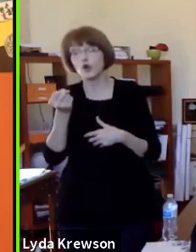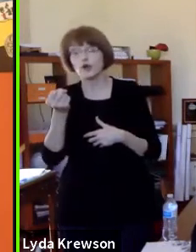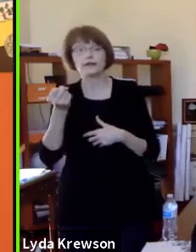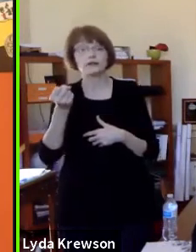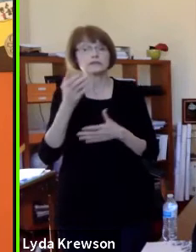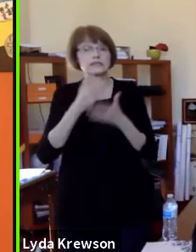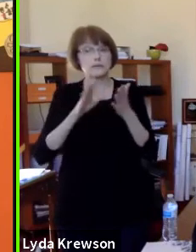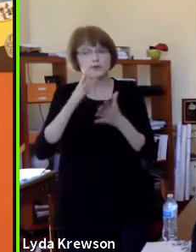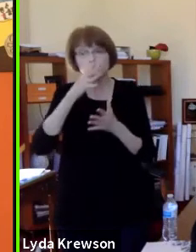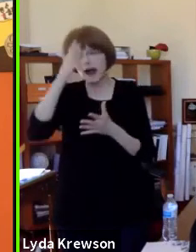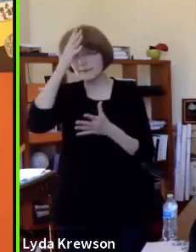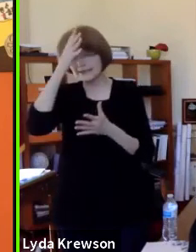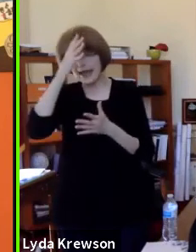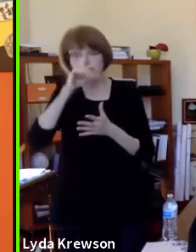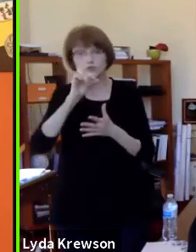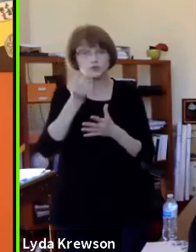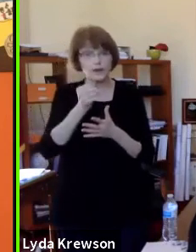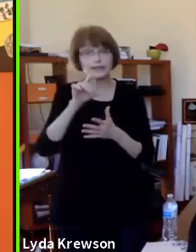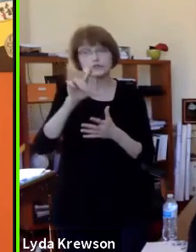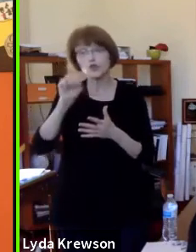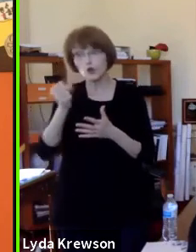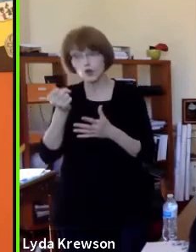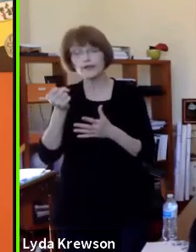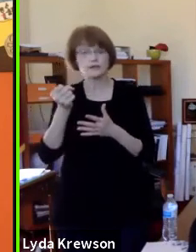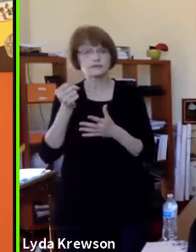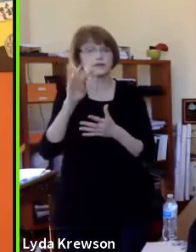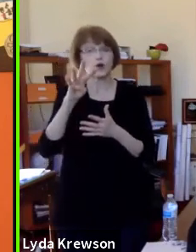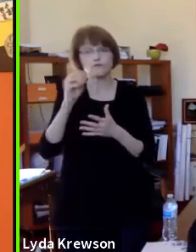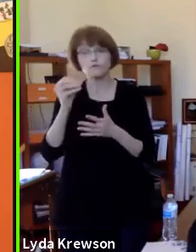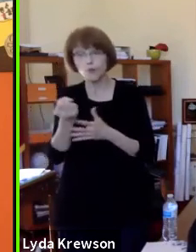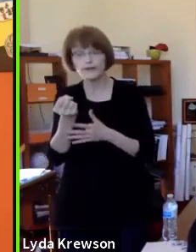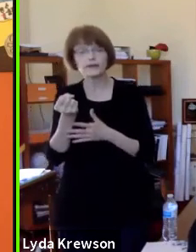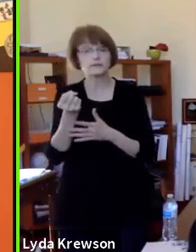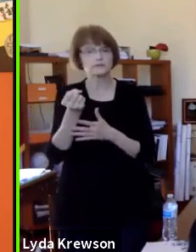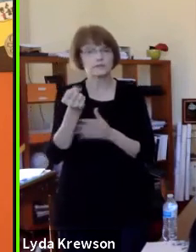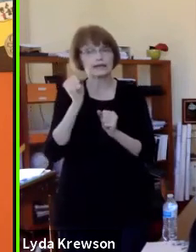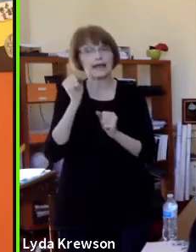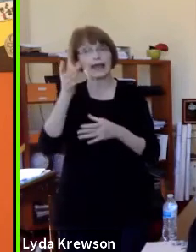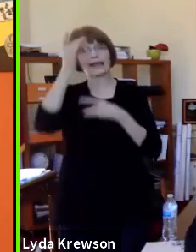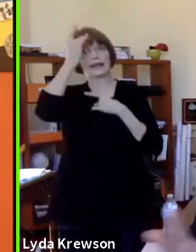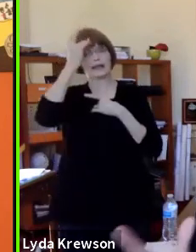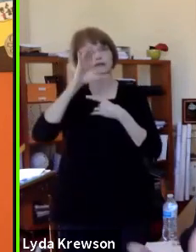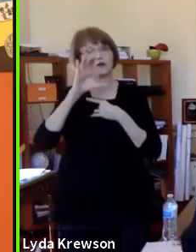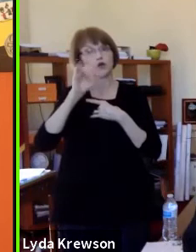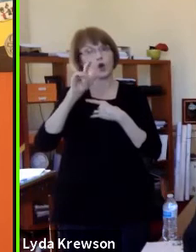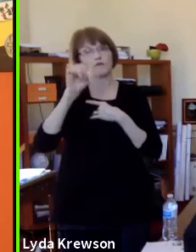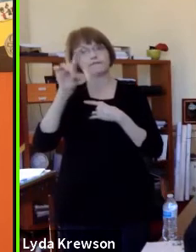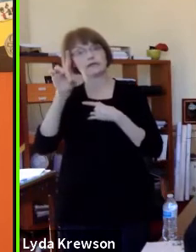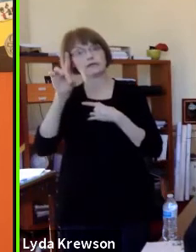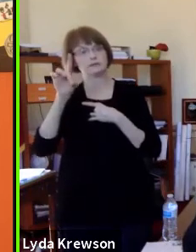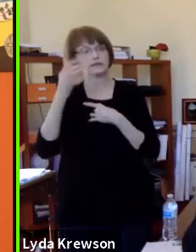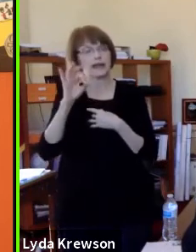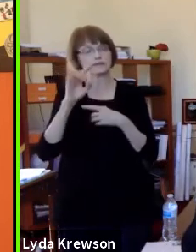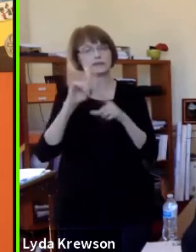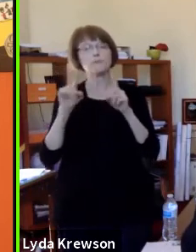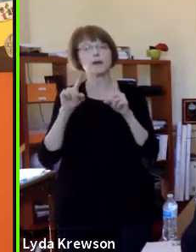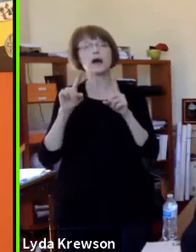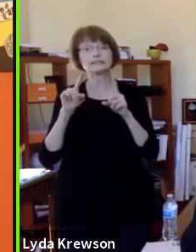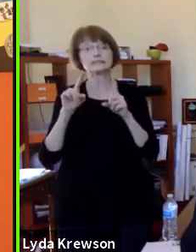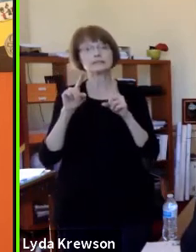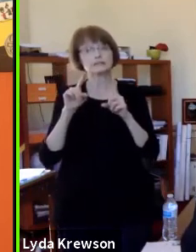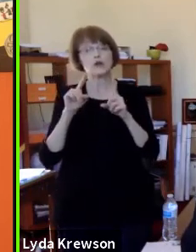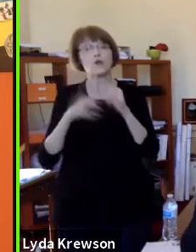your moms and dads are in their 20s and 30s or 40s. So you can get it then. But it's more